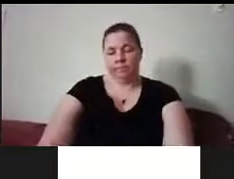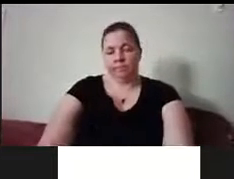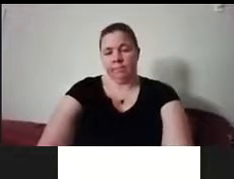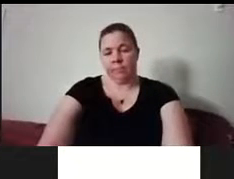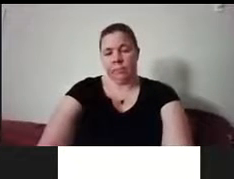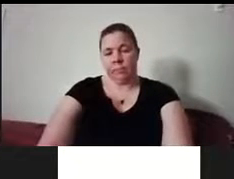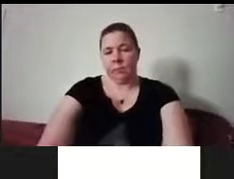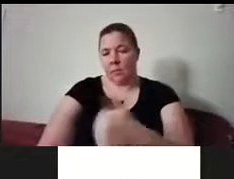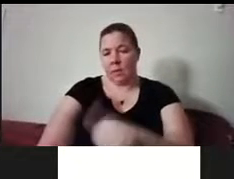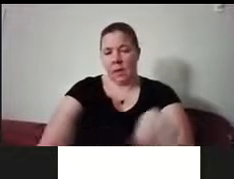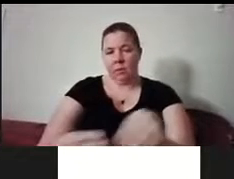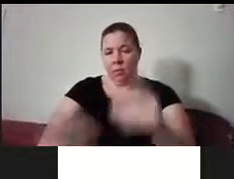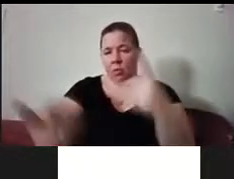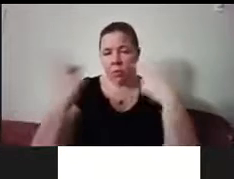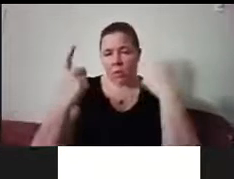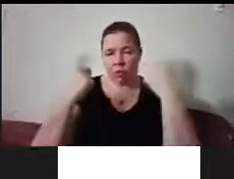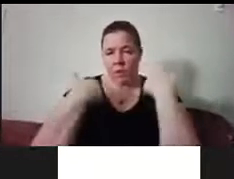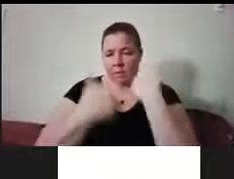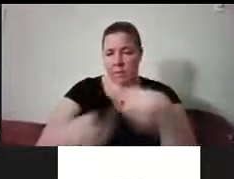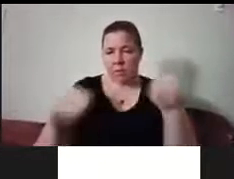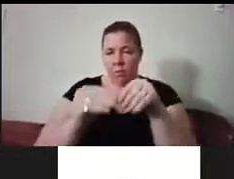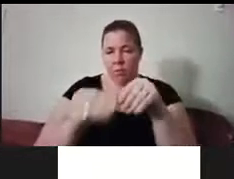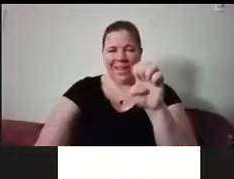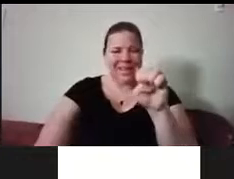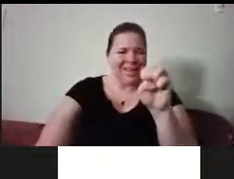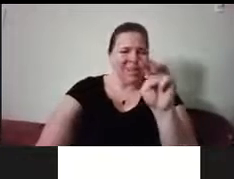Emmanuel, do you have any other questions for us? Thank you so much. Emmanuel, sorry.